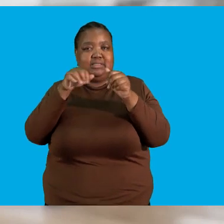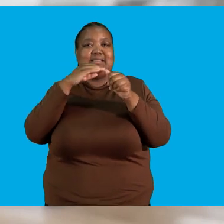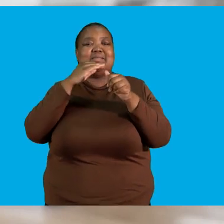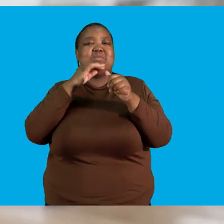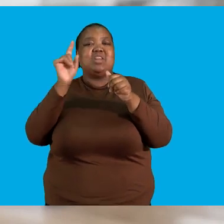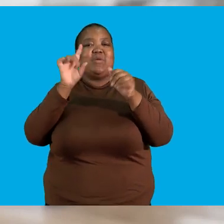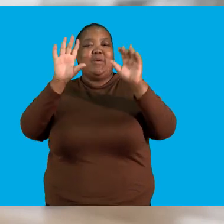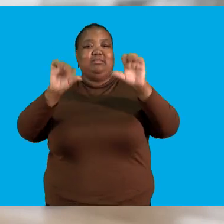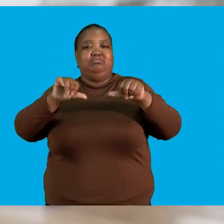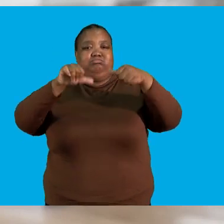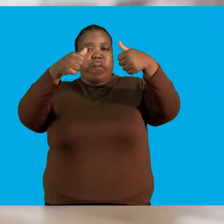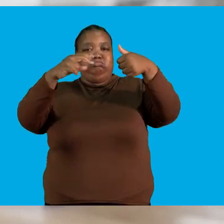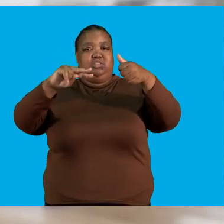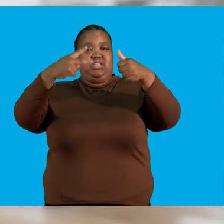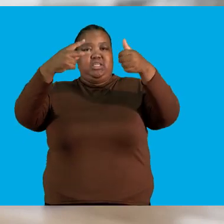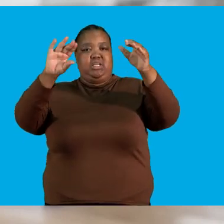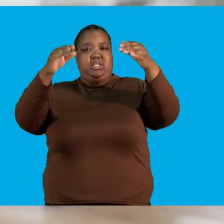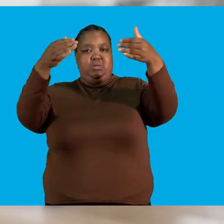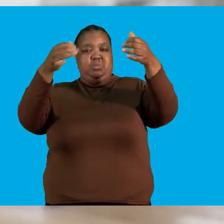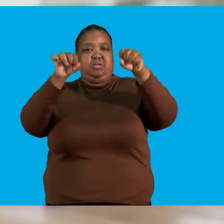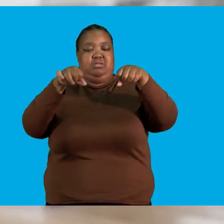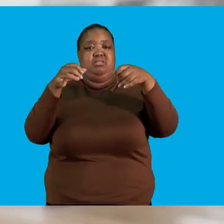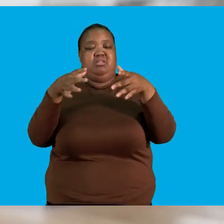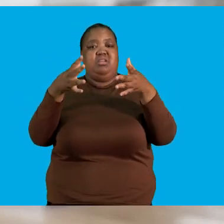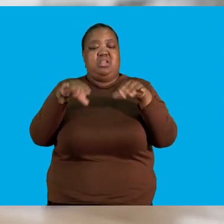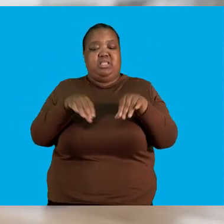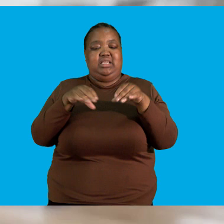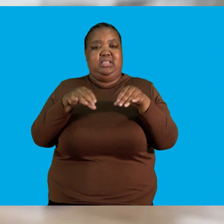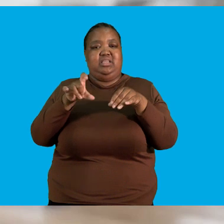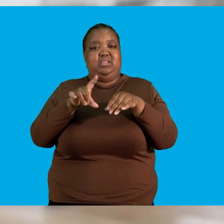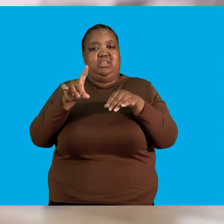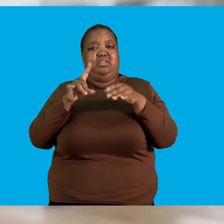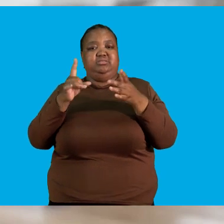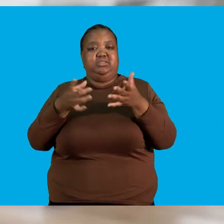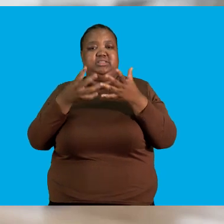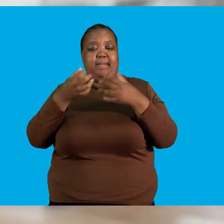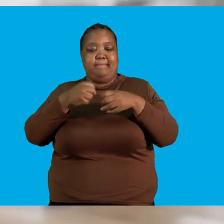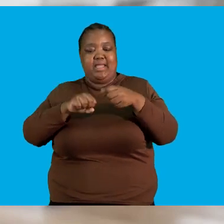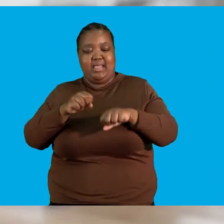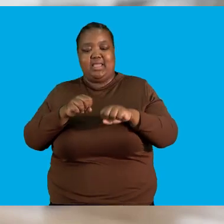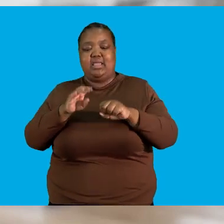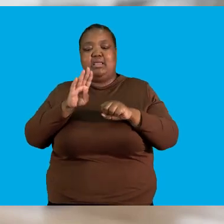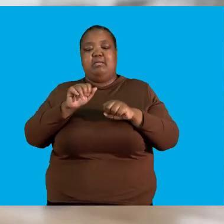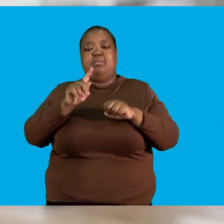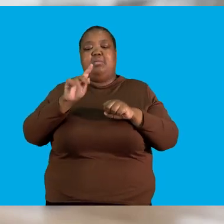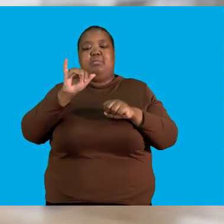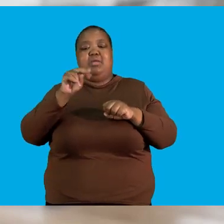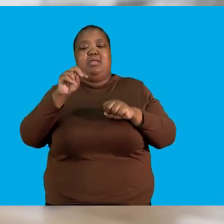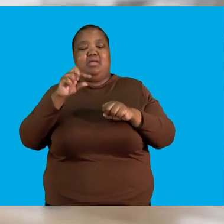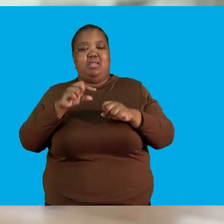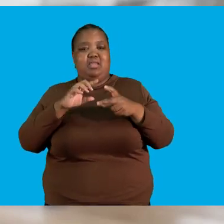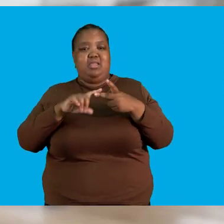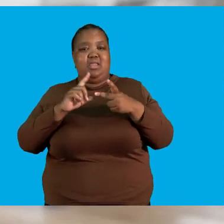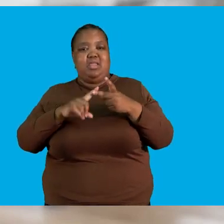the secondary sector. And you will also see activities such as baking, you will see